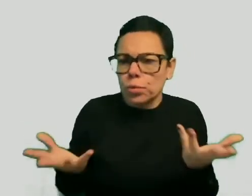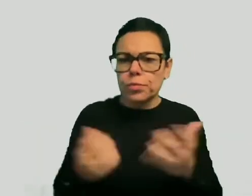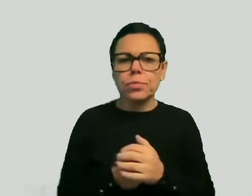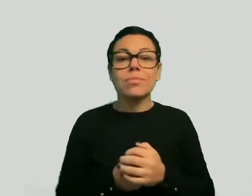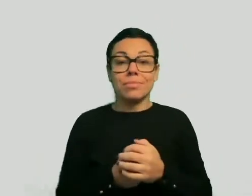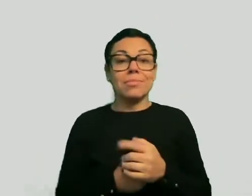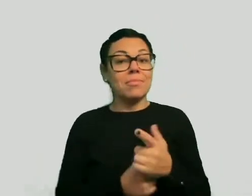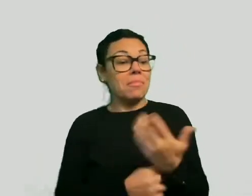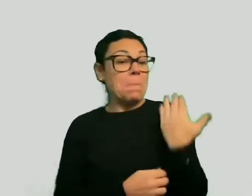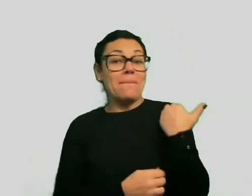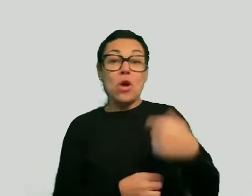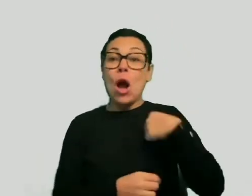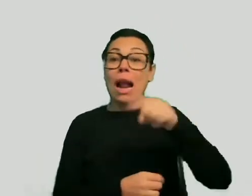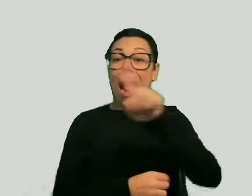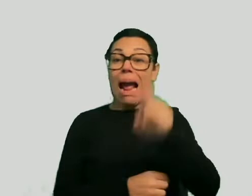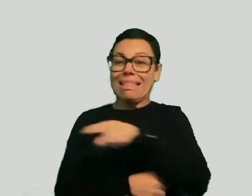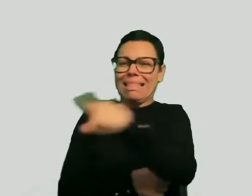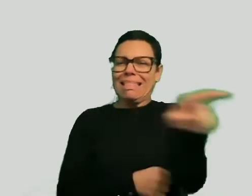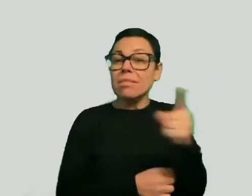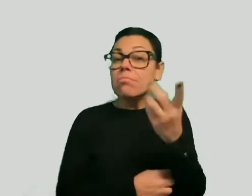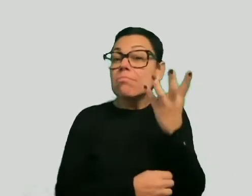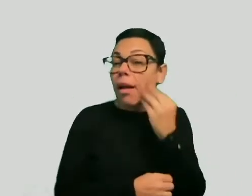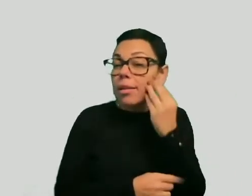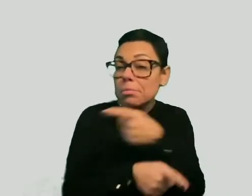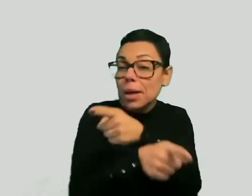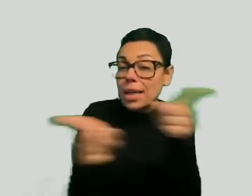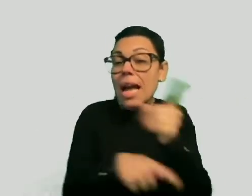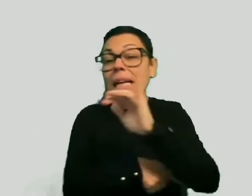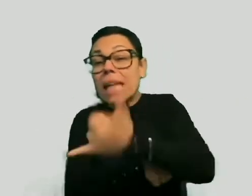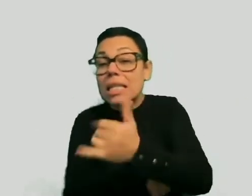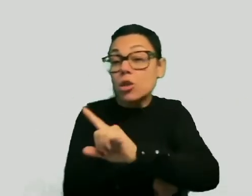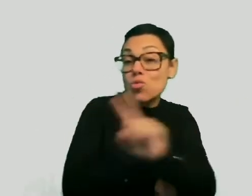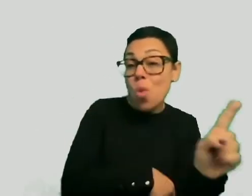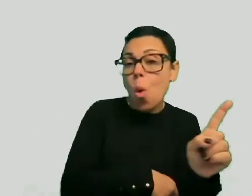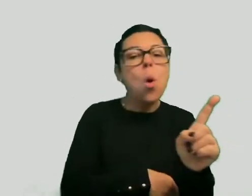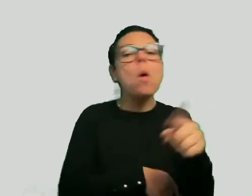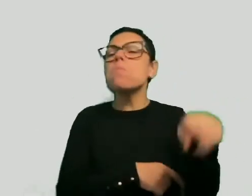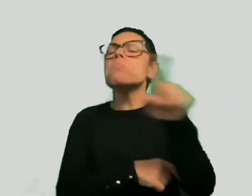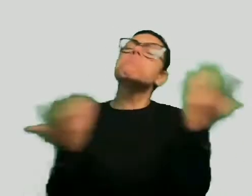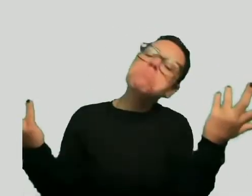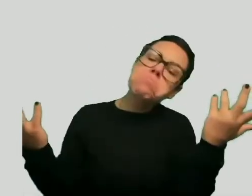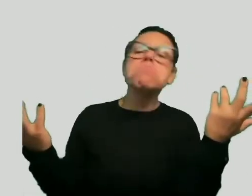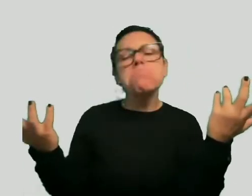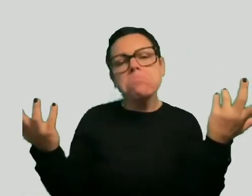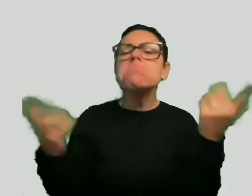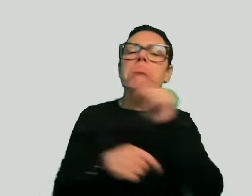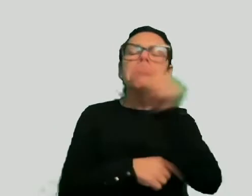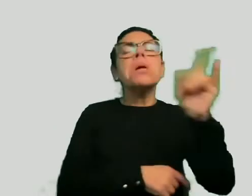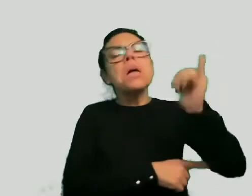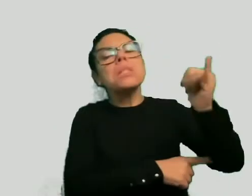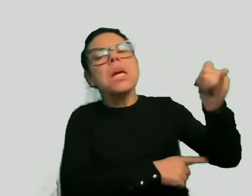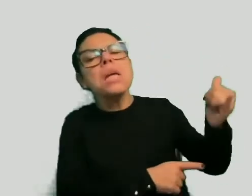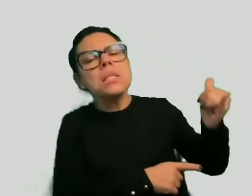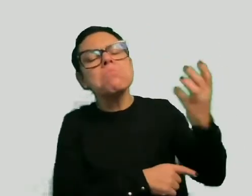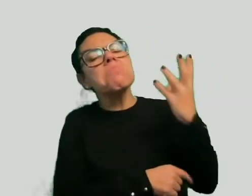a 4.5 on gender responsive public procurement. That's